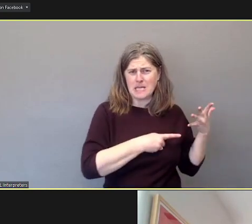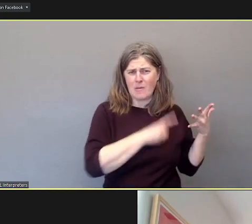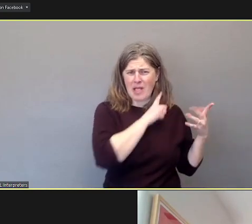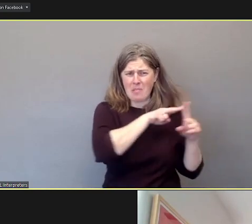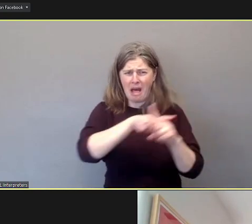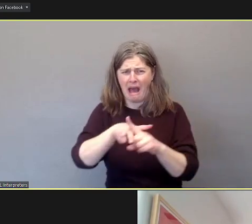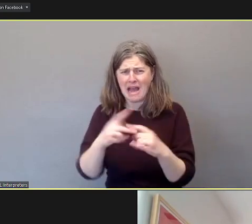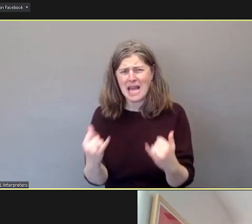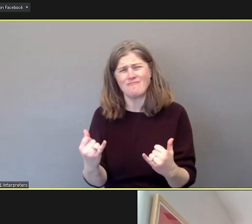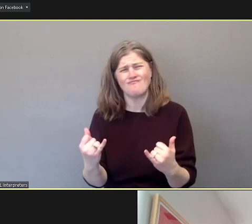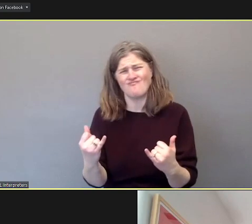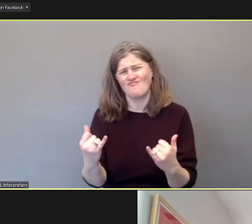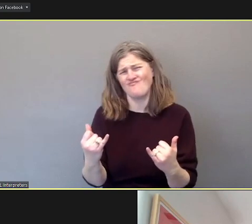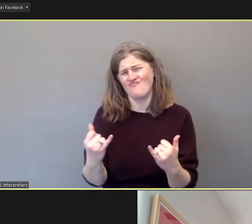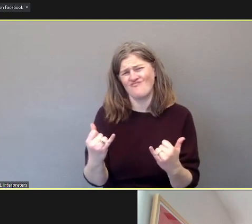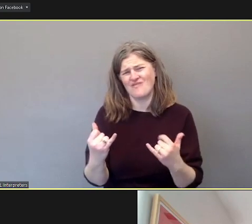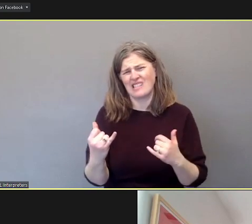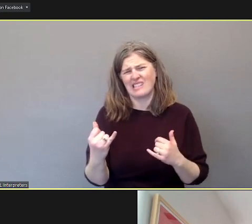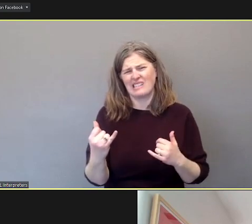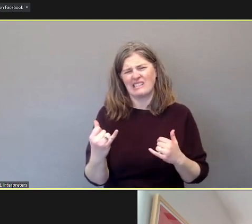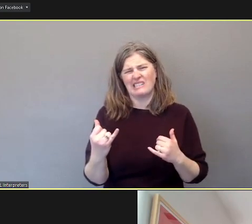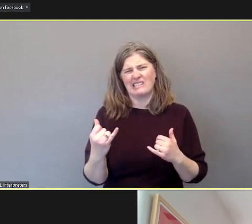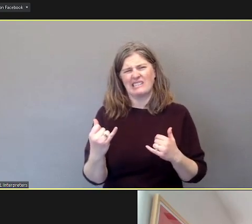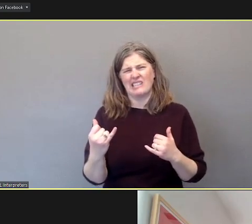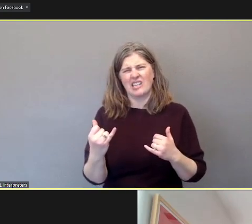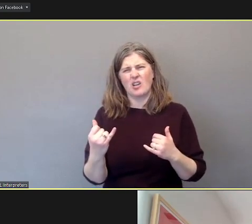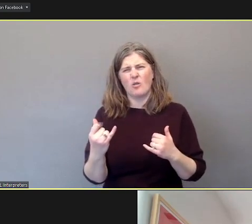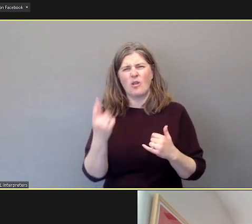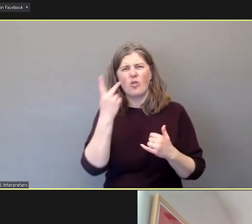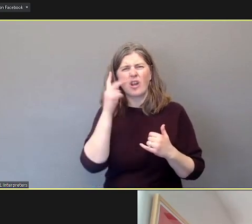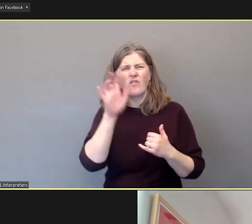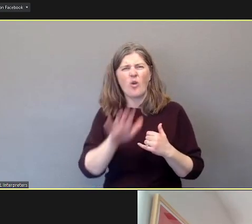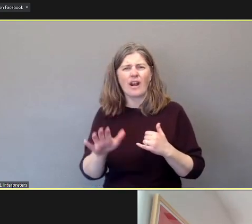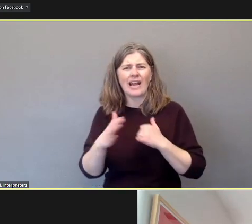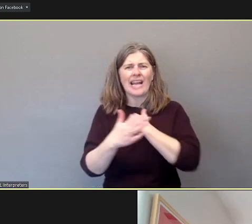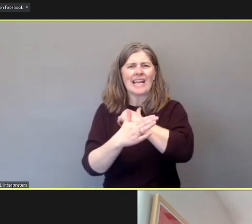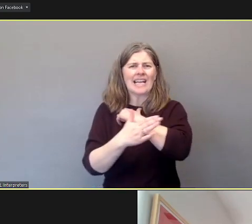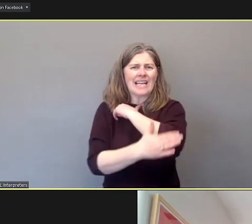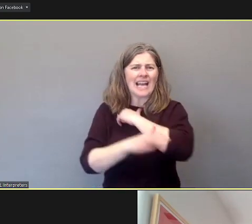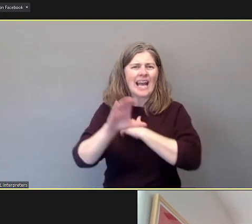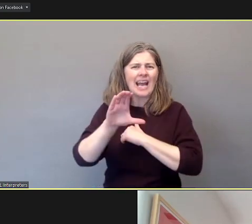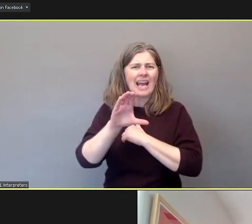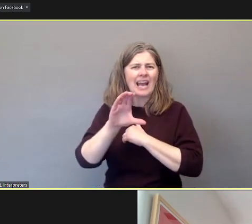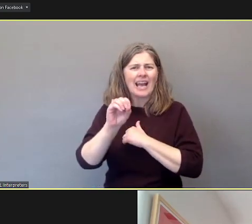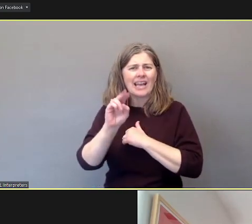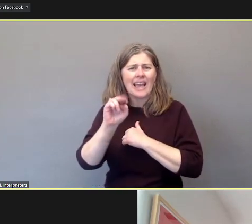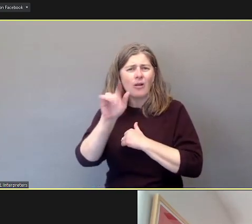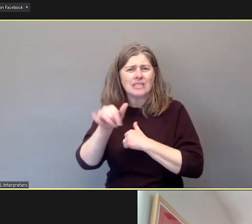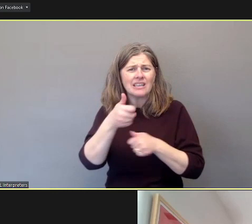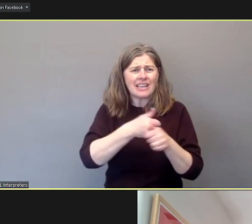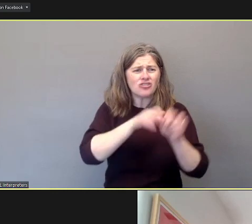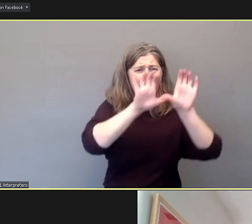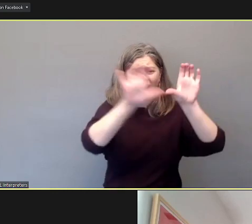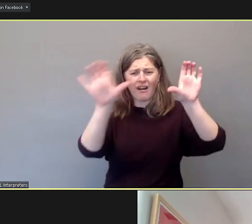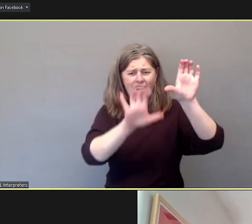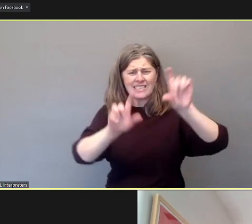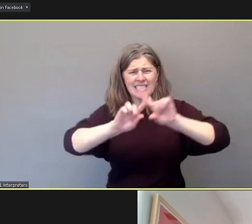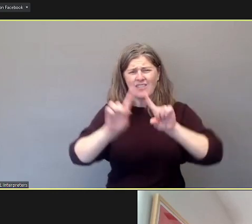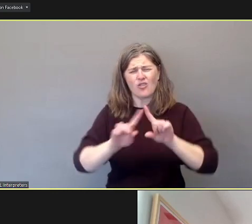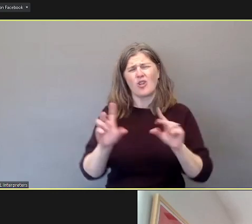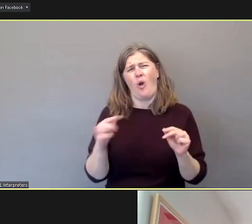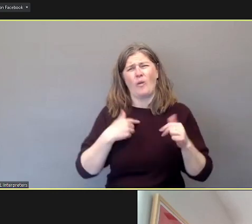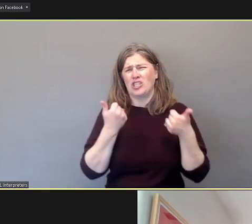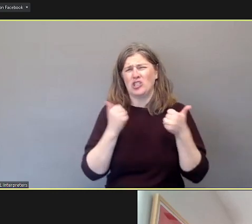now. And I think we're not looking to do a countywide thing, a county by county thing, just because that we tried that. It